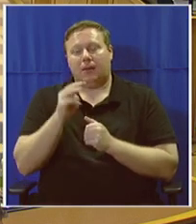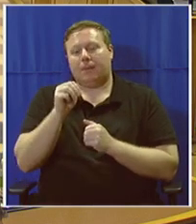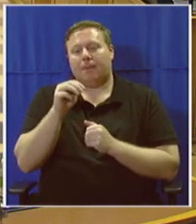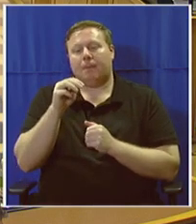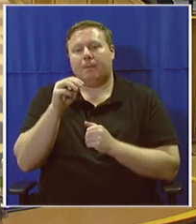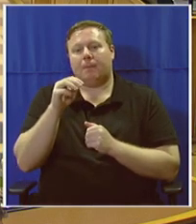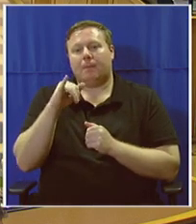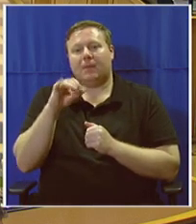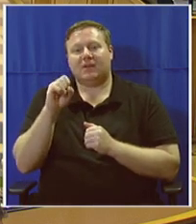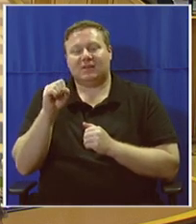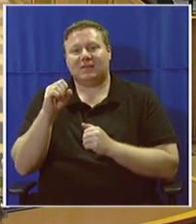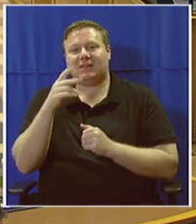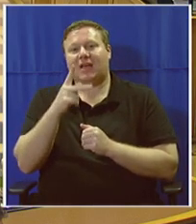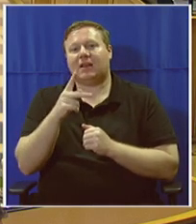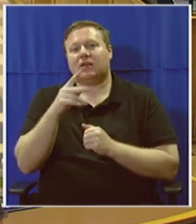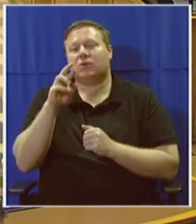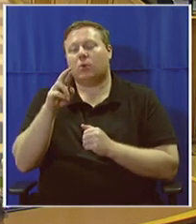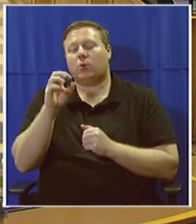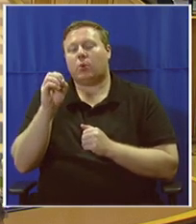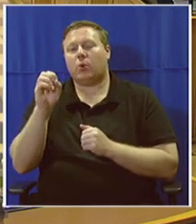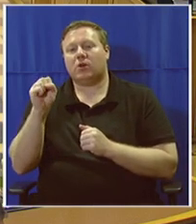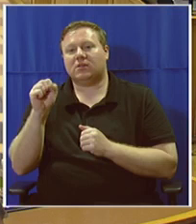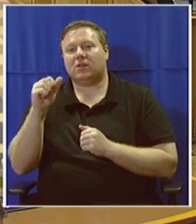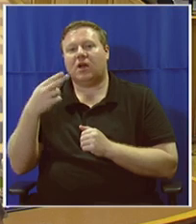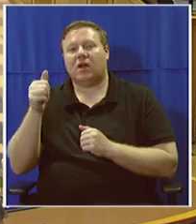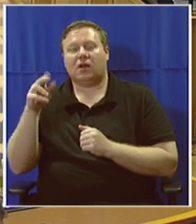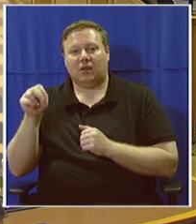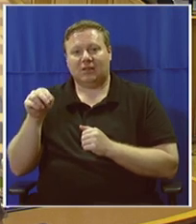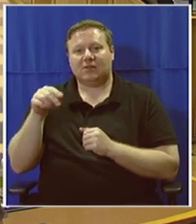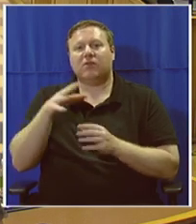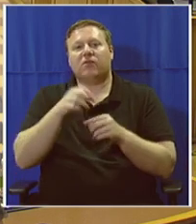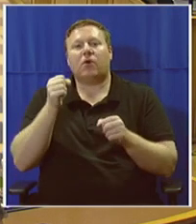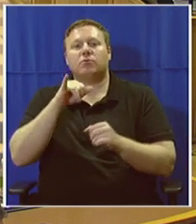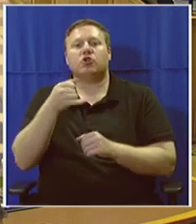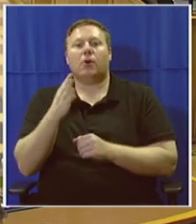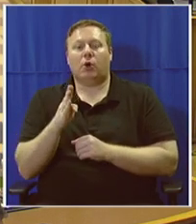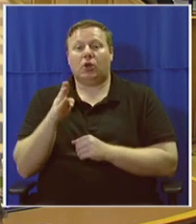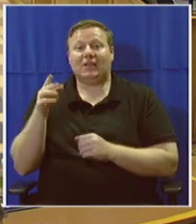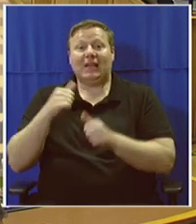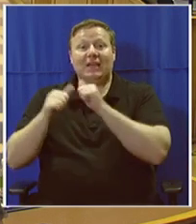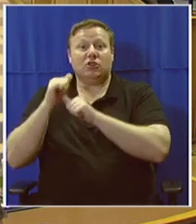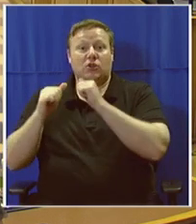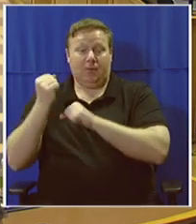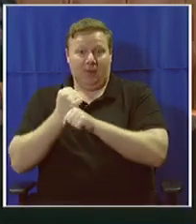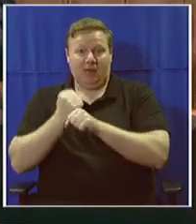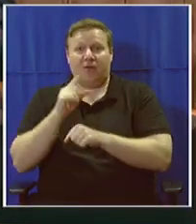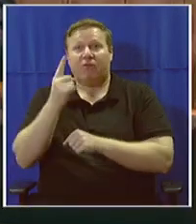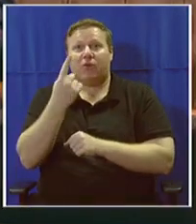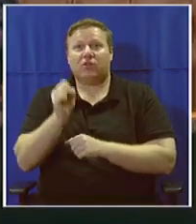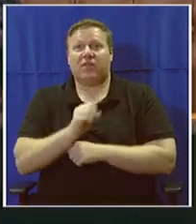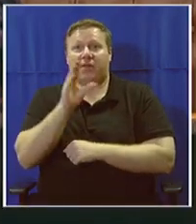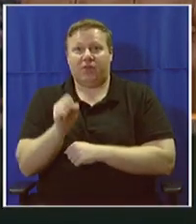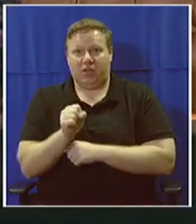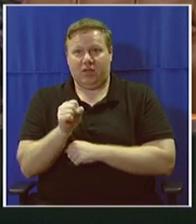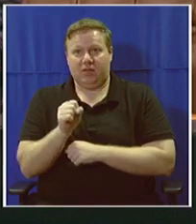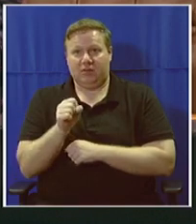Rooskrans, a 70-year-old gymnast, hailed from Johannesburg, make history when she became the first South African to win a gold medal